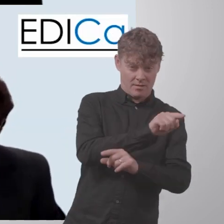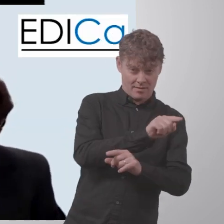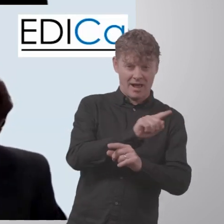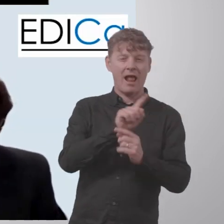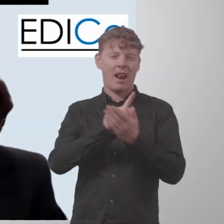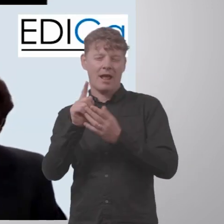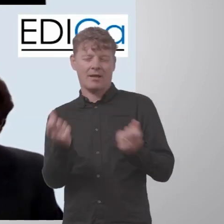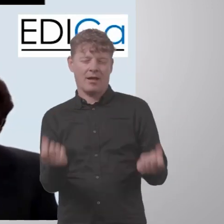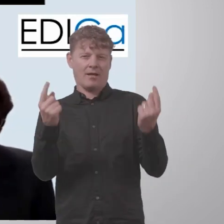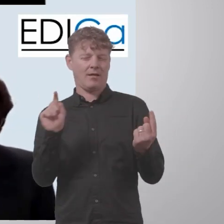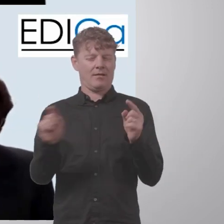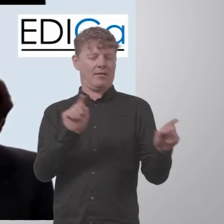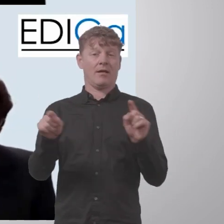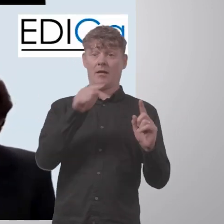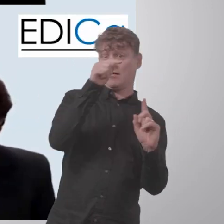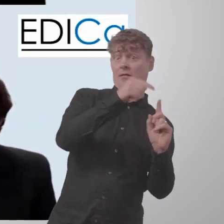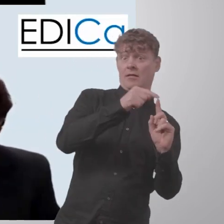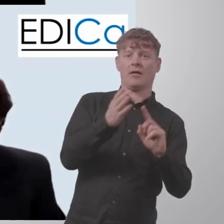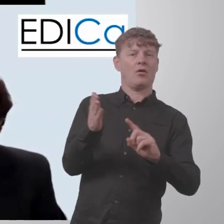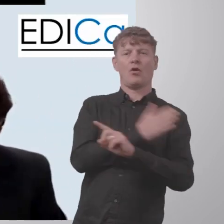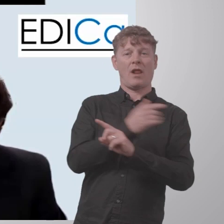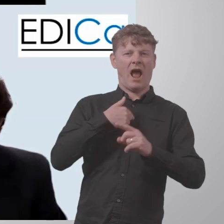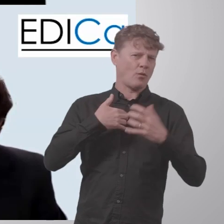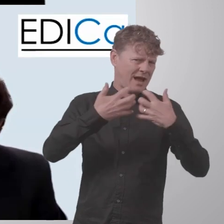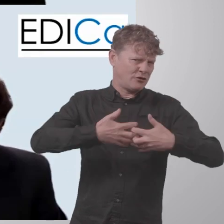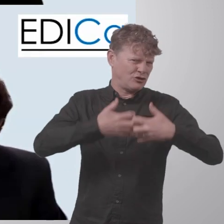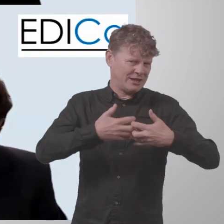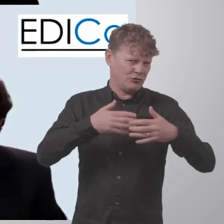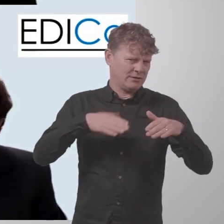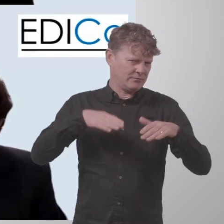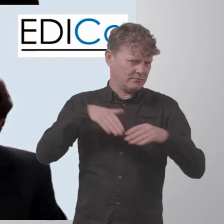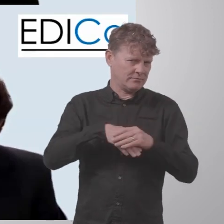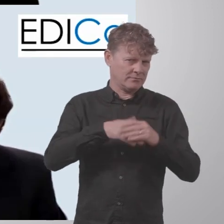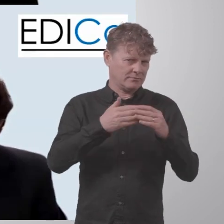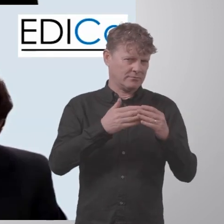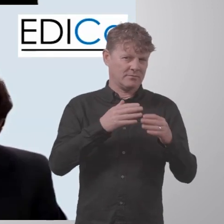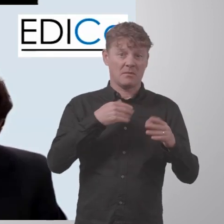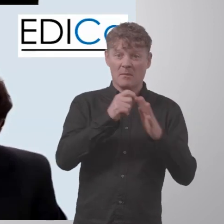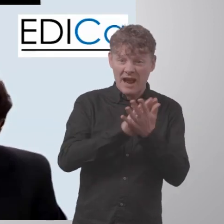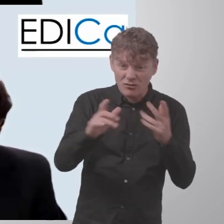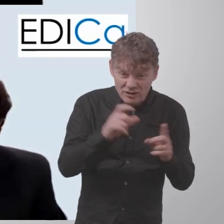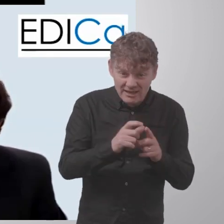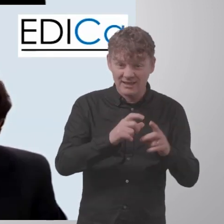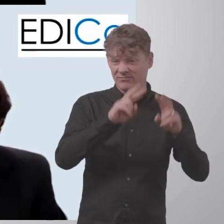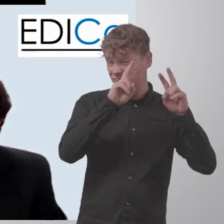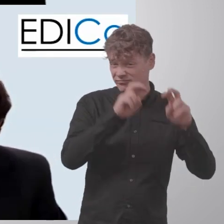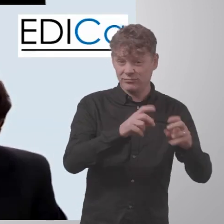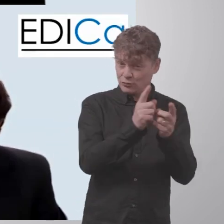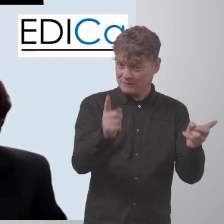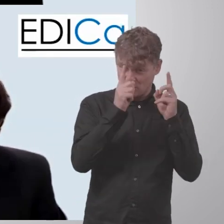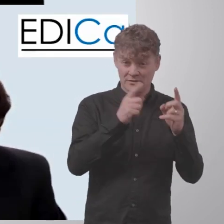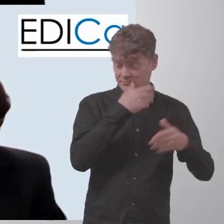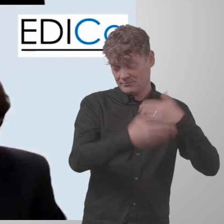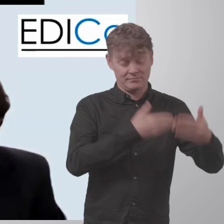career, I started out in an engineering faculty and did a PhD in engineering, and was on a temporary contract and got